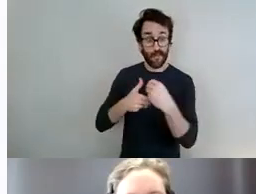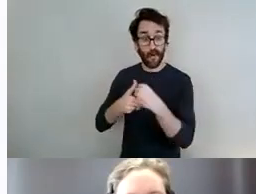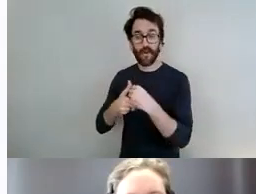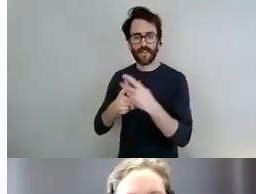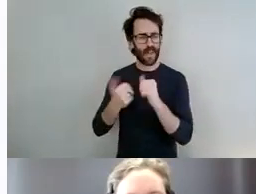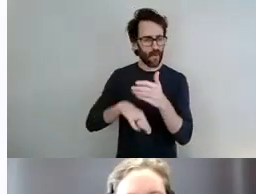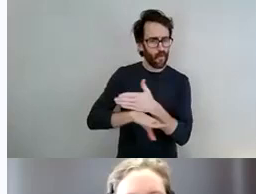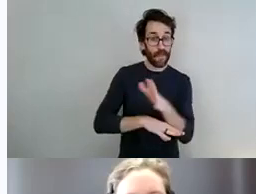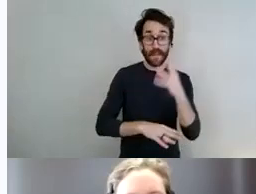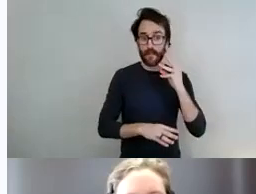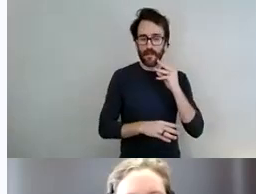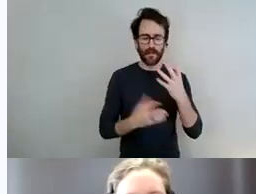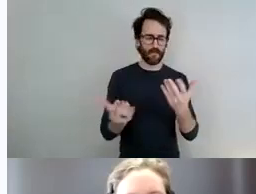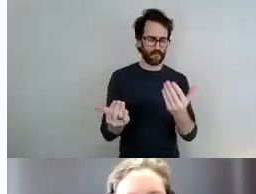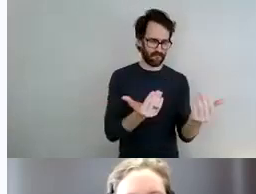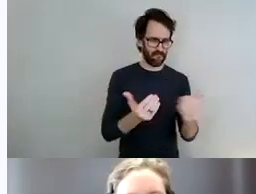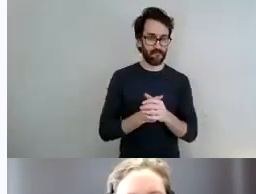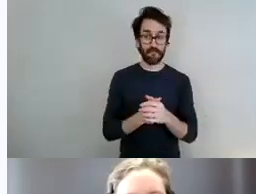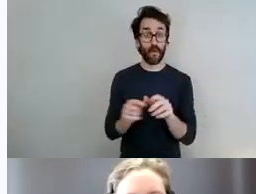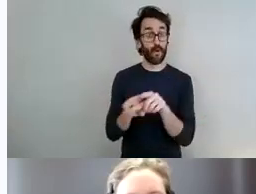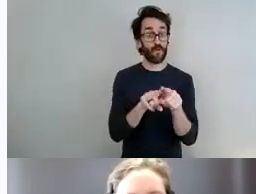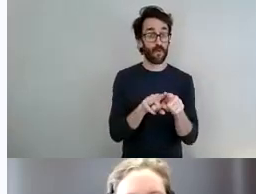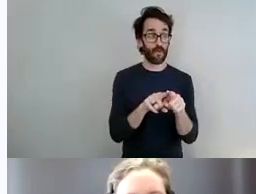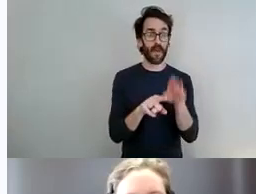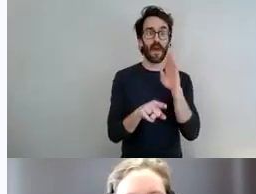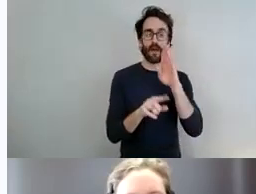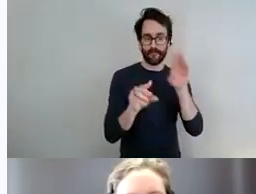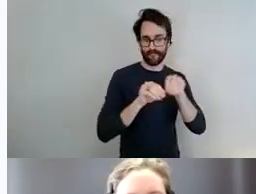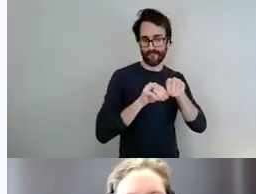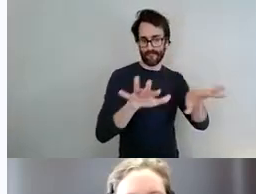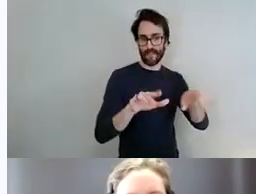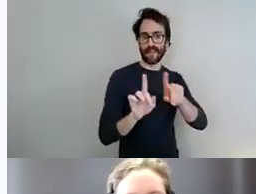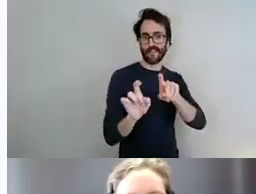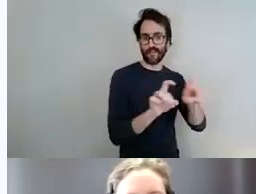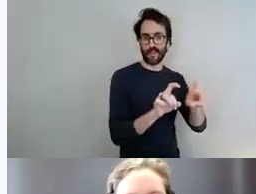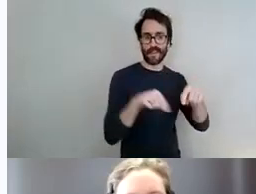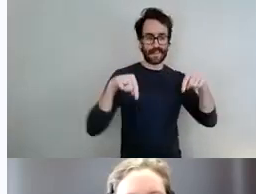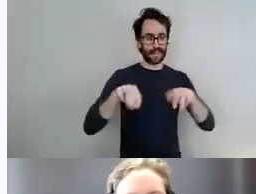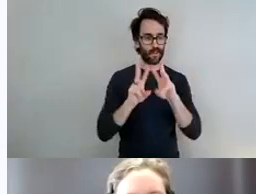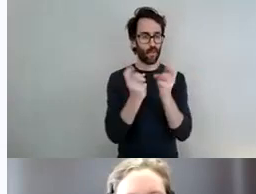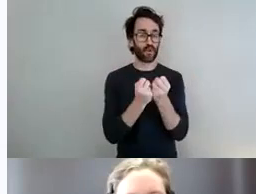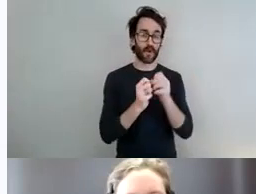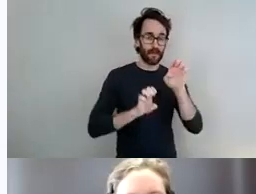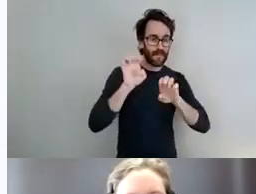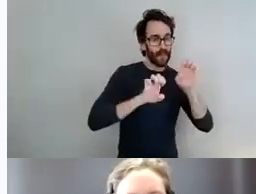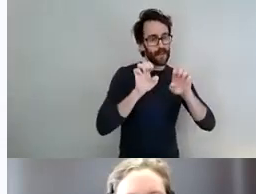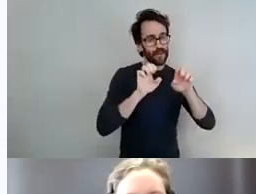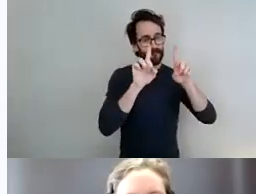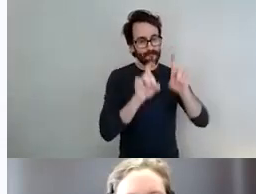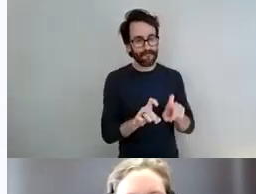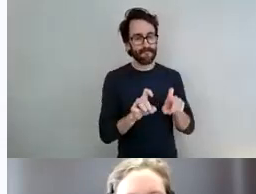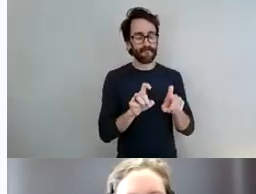we would appreciate your feedback for the evaluation. I will be sending out a follow-up link for those who may not have time to finish it right